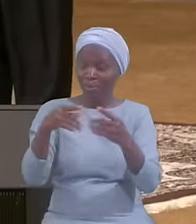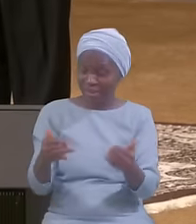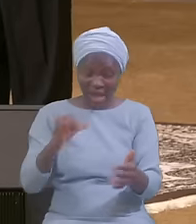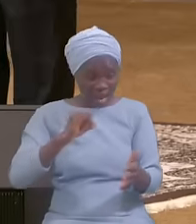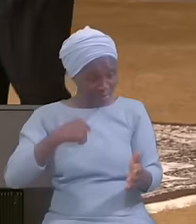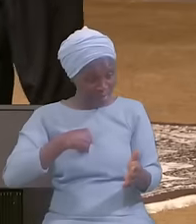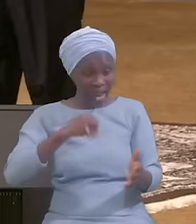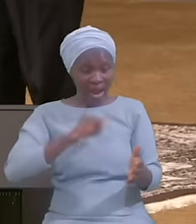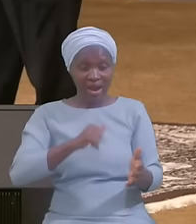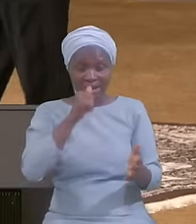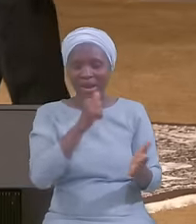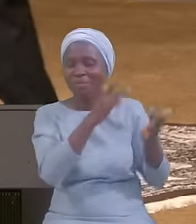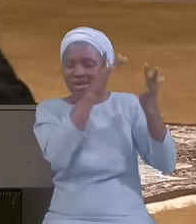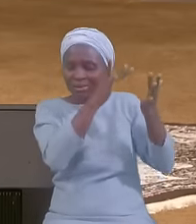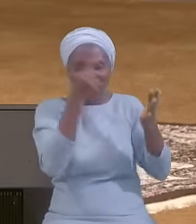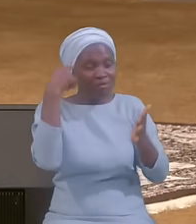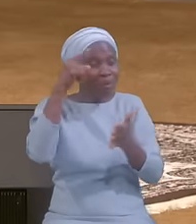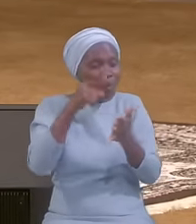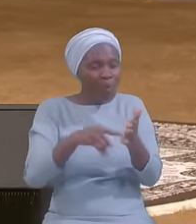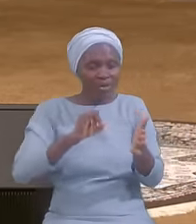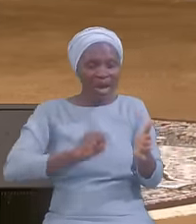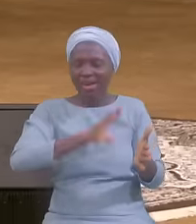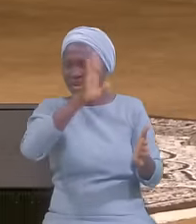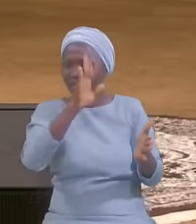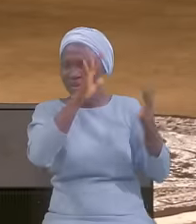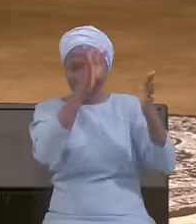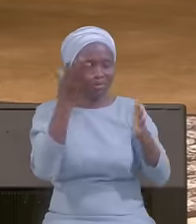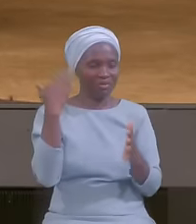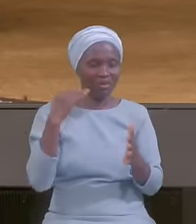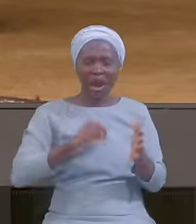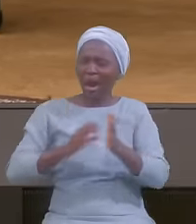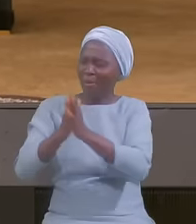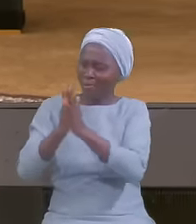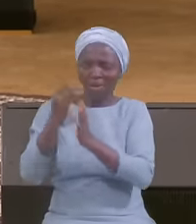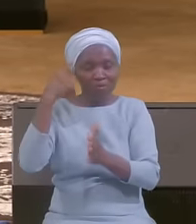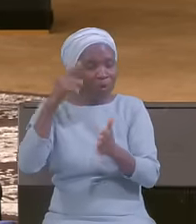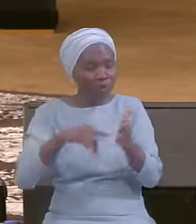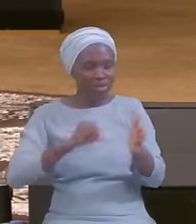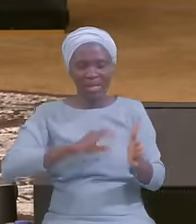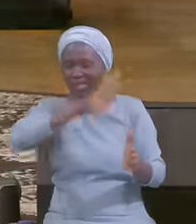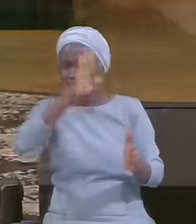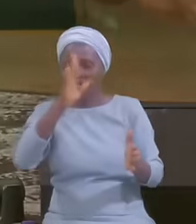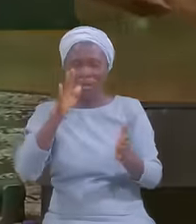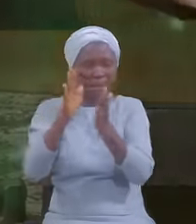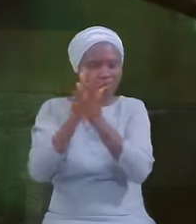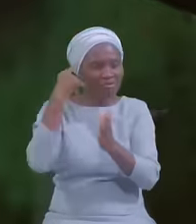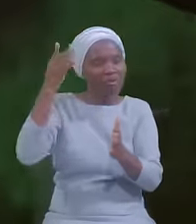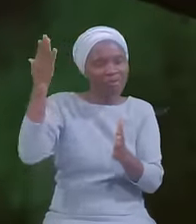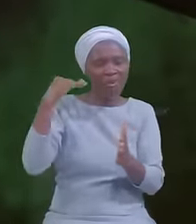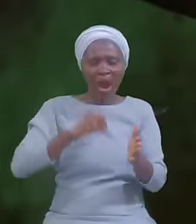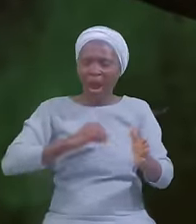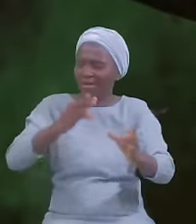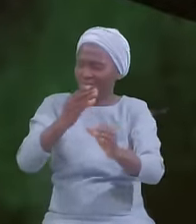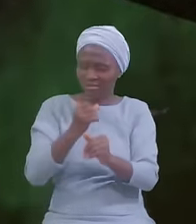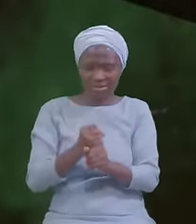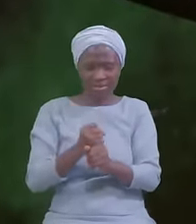never expected. I'm praying for what I never prayed for. I'm receiving what I never received. When you